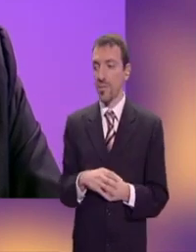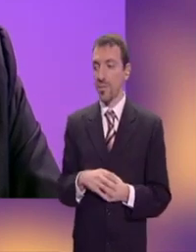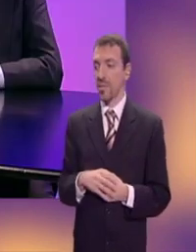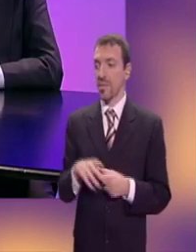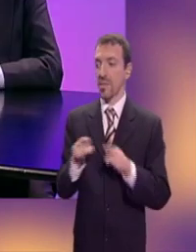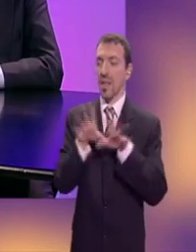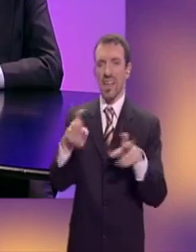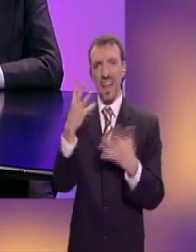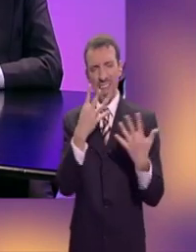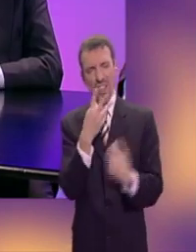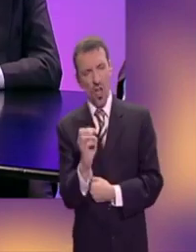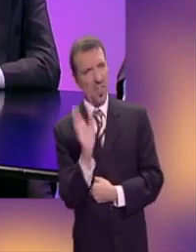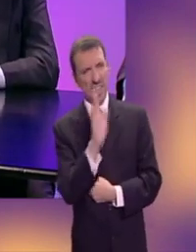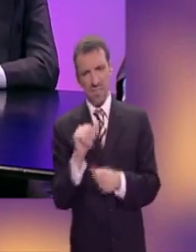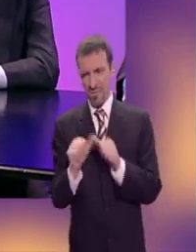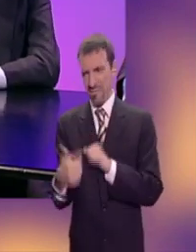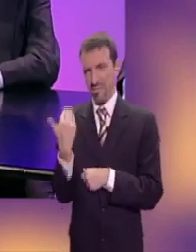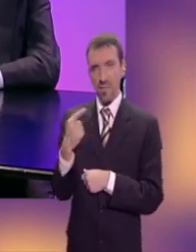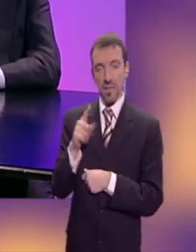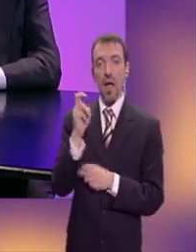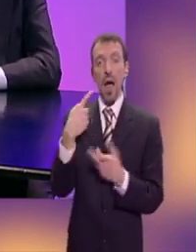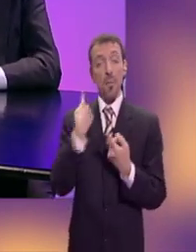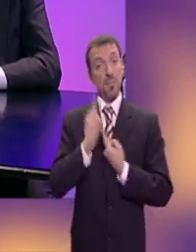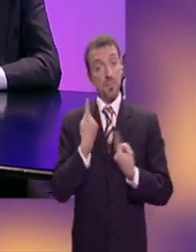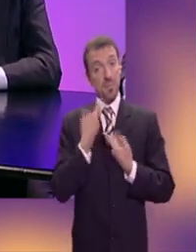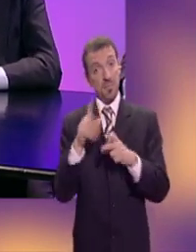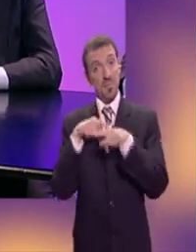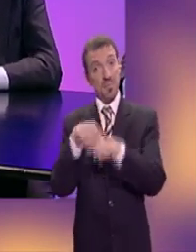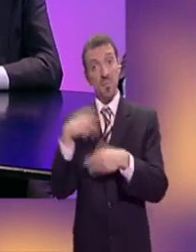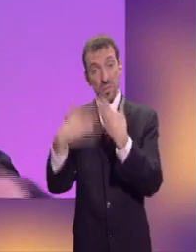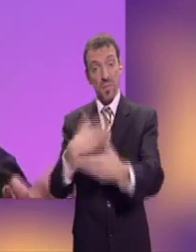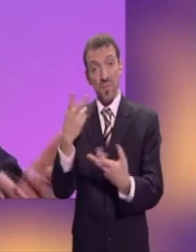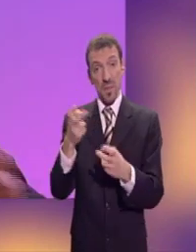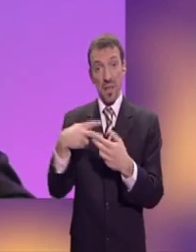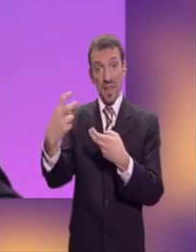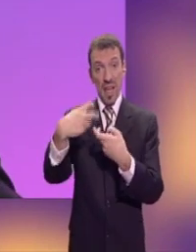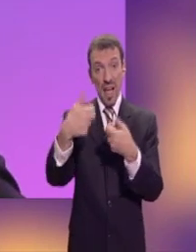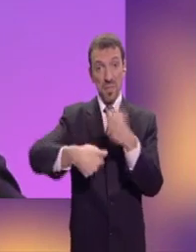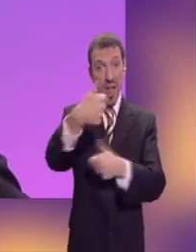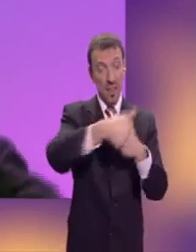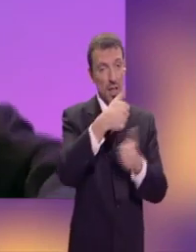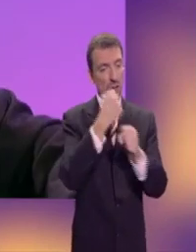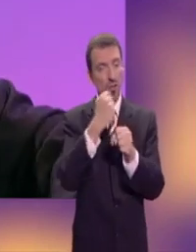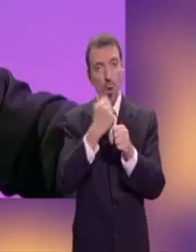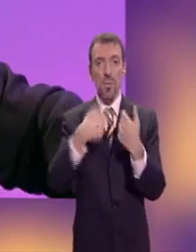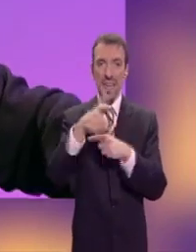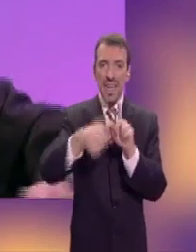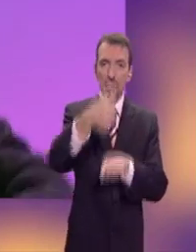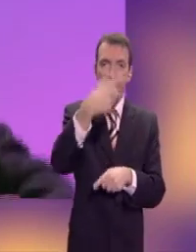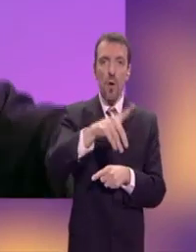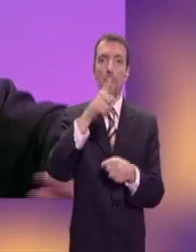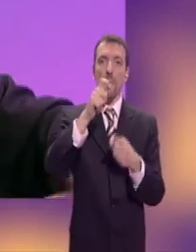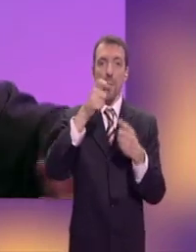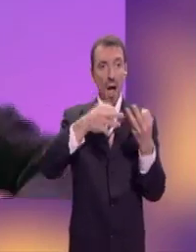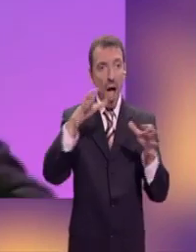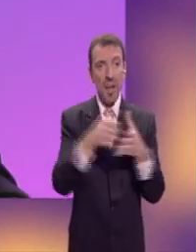talking same about the basis and 30s. so on. And indeed, I followed a man, Stafford Cripps, who had been expelled from the party. Jim Mortimer was expelled from the party. So this party